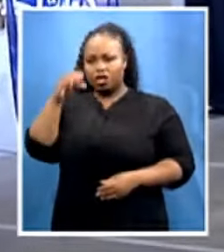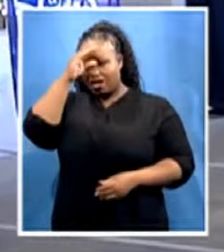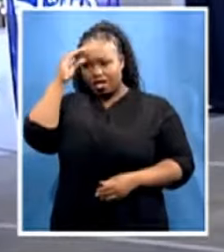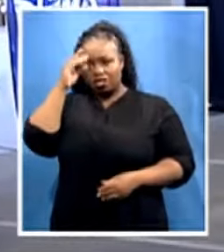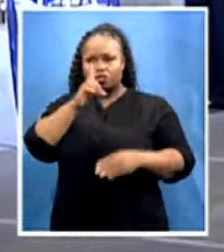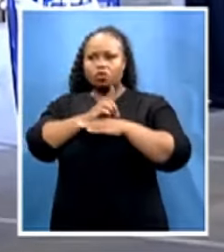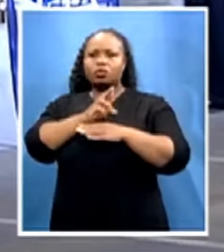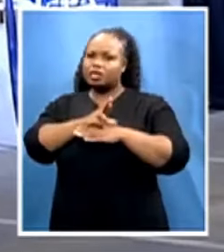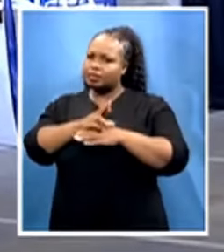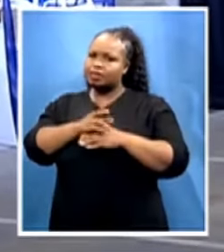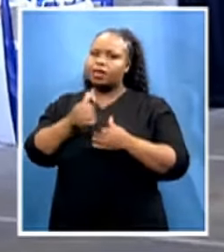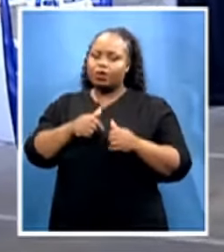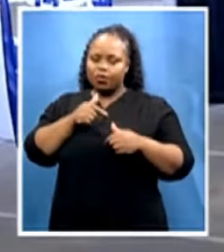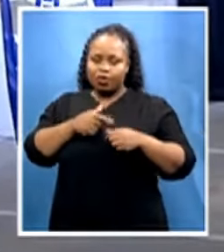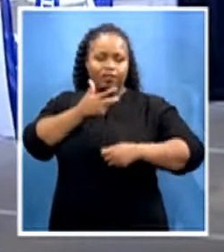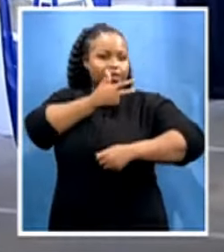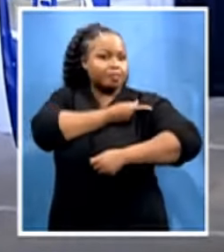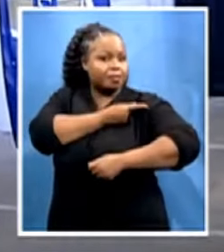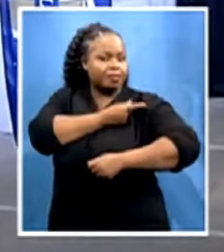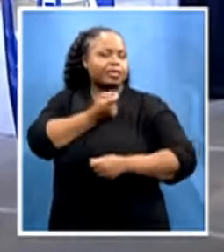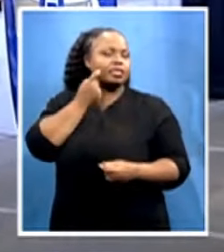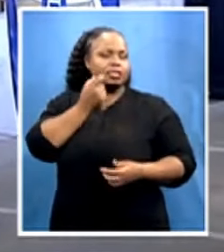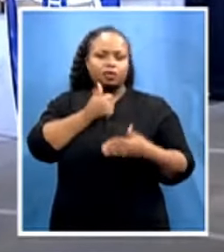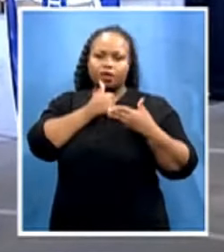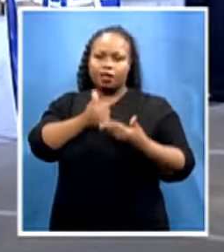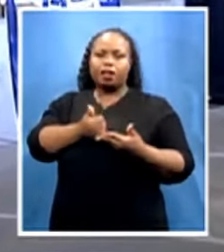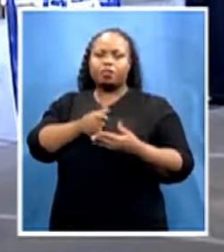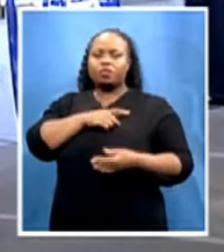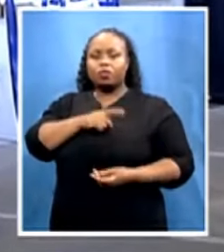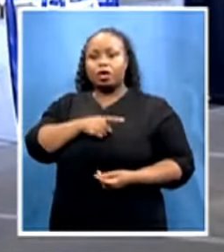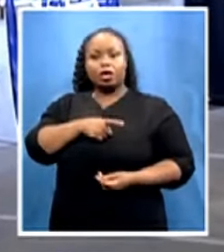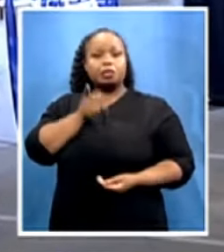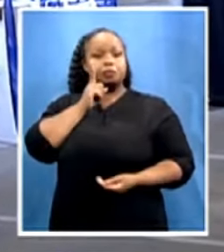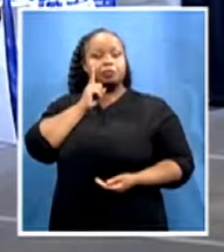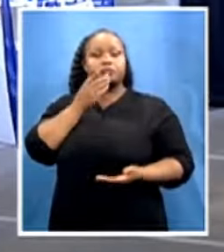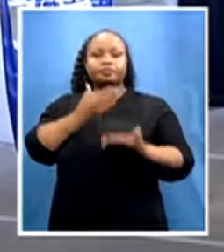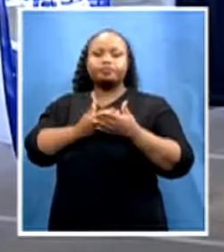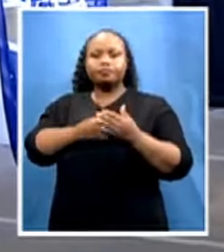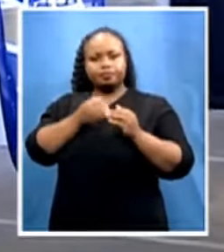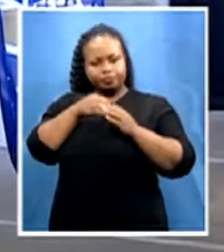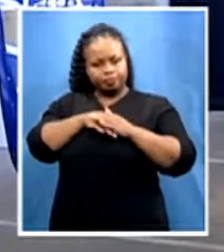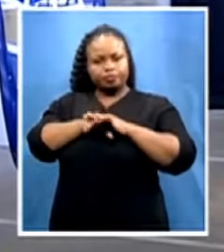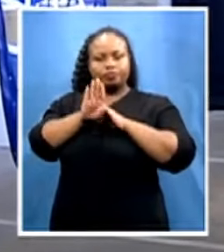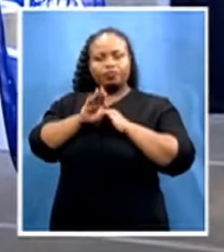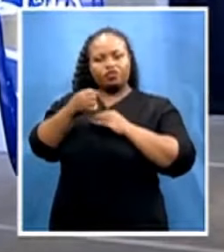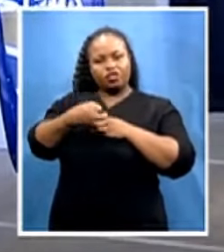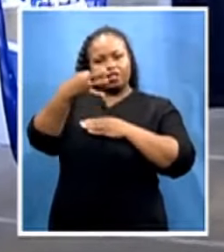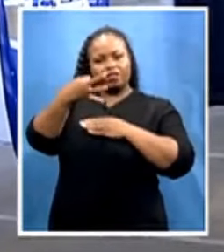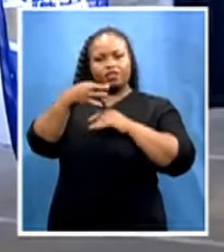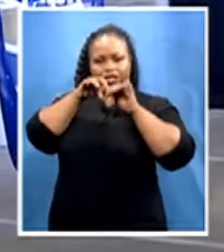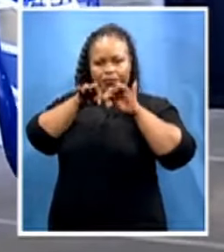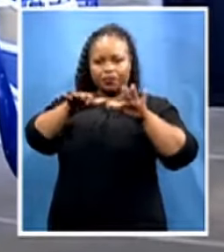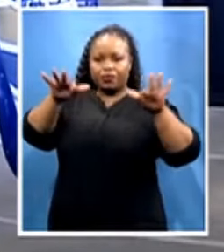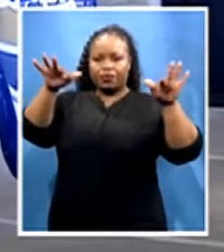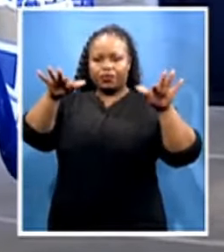these reports that we are likely to go into or to face the third wave of this particular